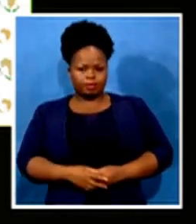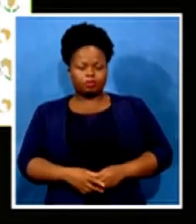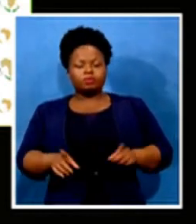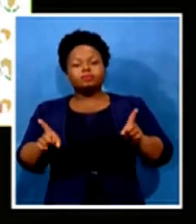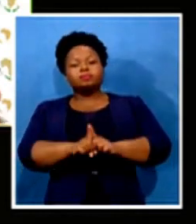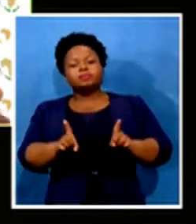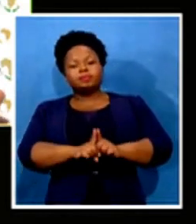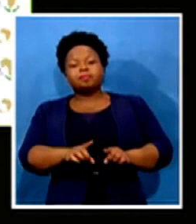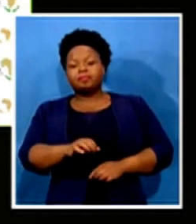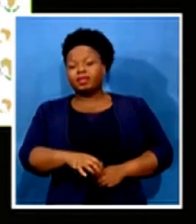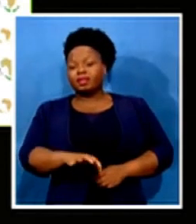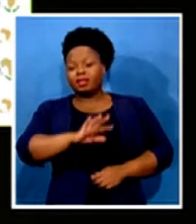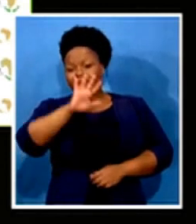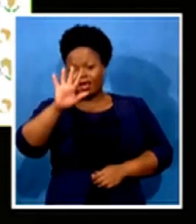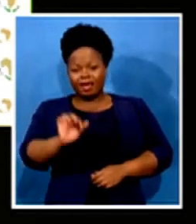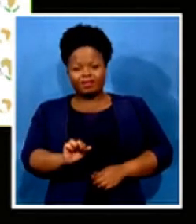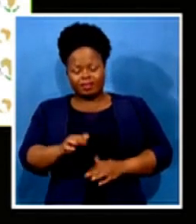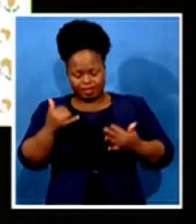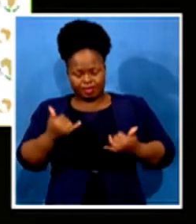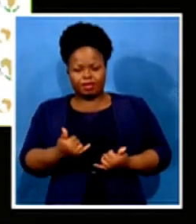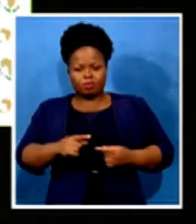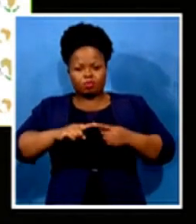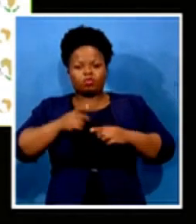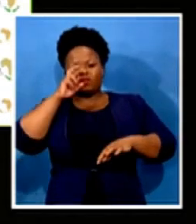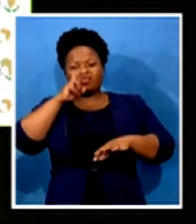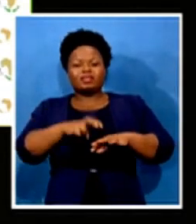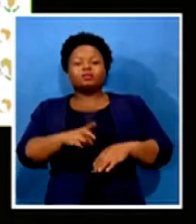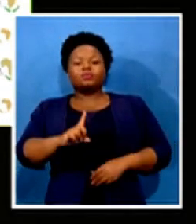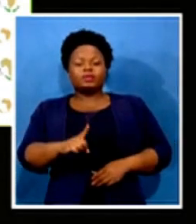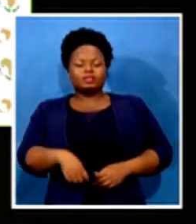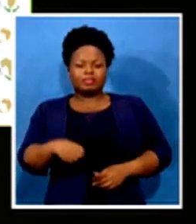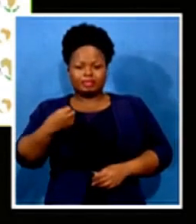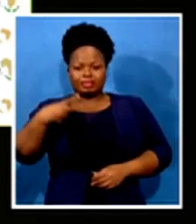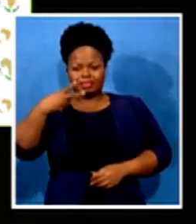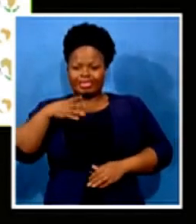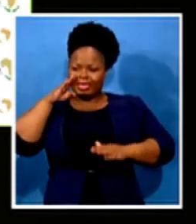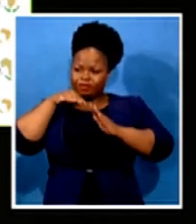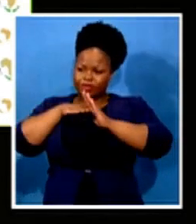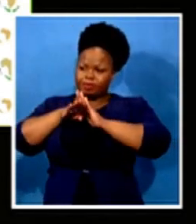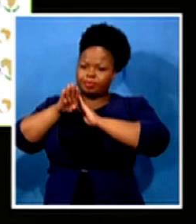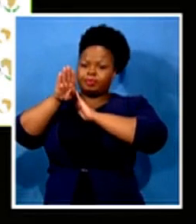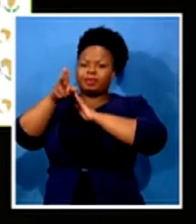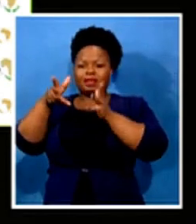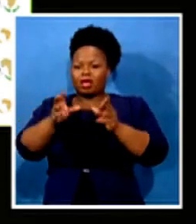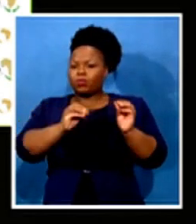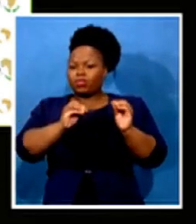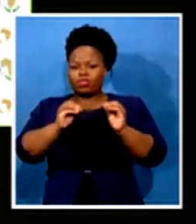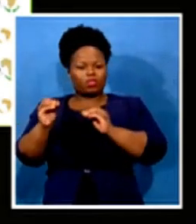point of need is the second wave of the pandemic is here, cannot delay. We need those vaccines and need them now.